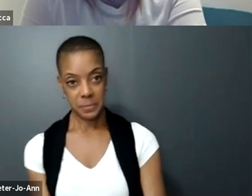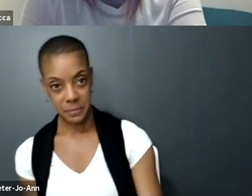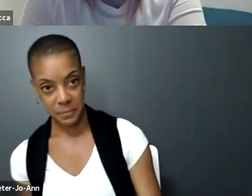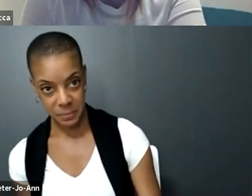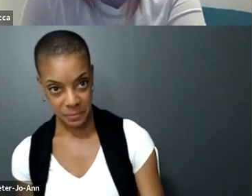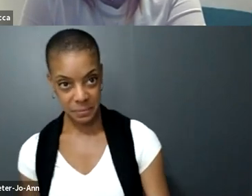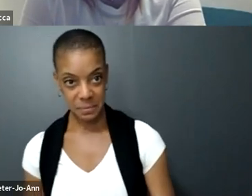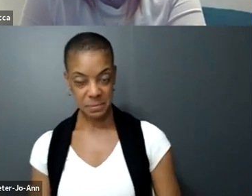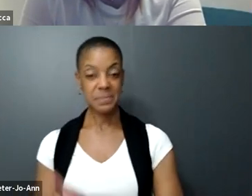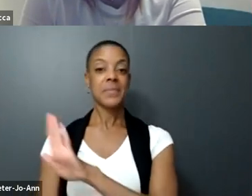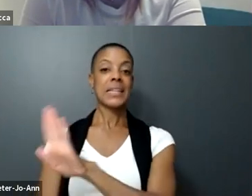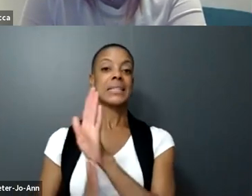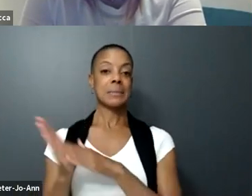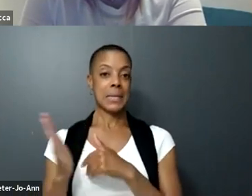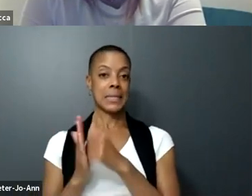this is the painting that